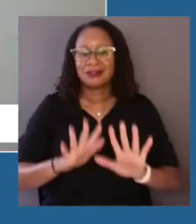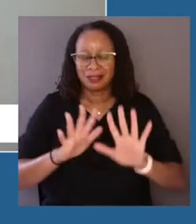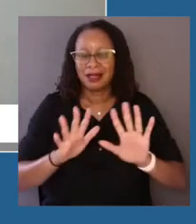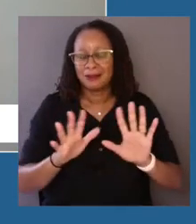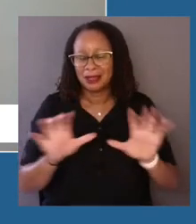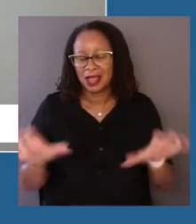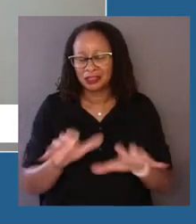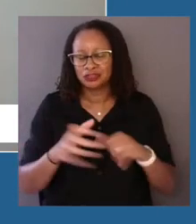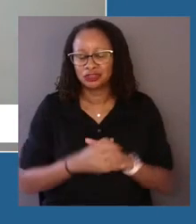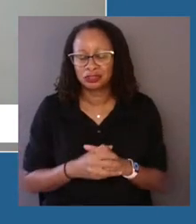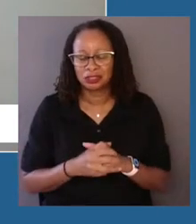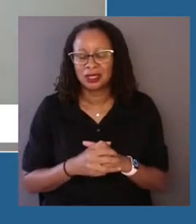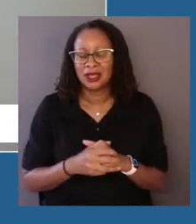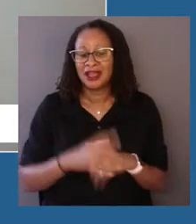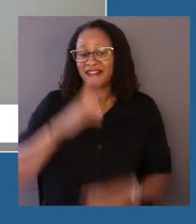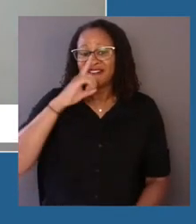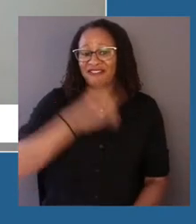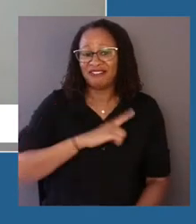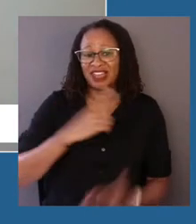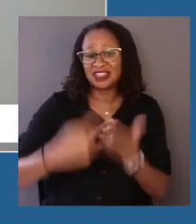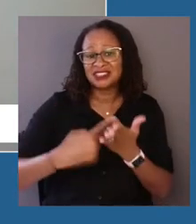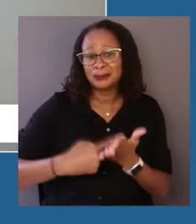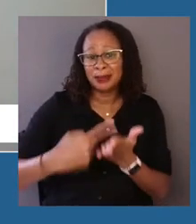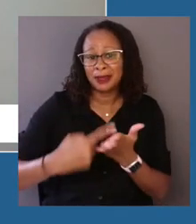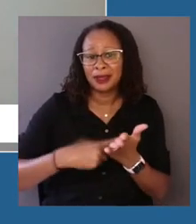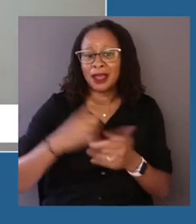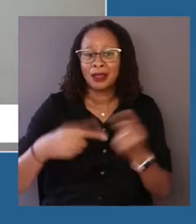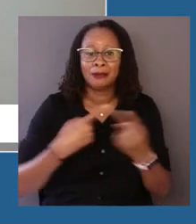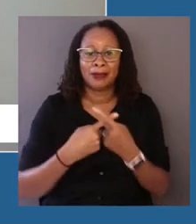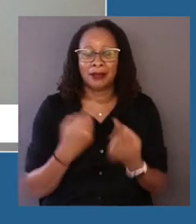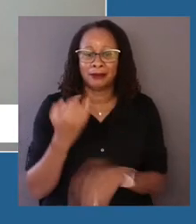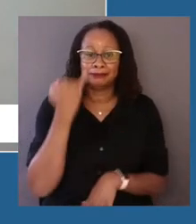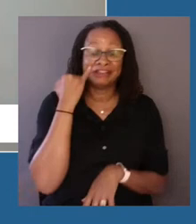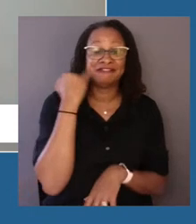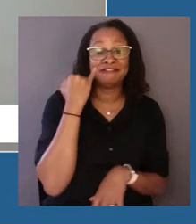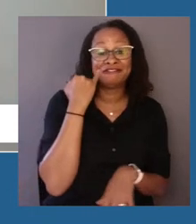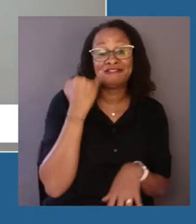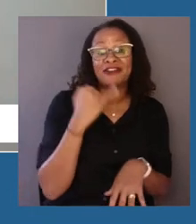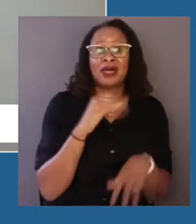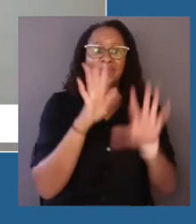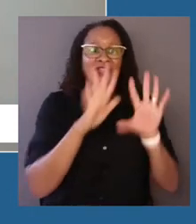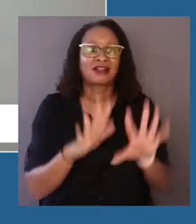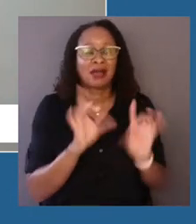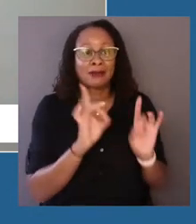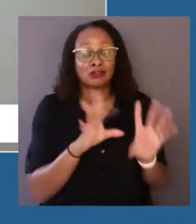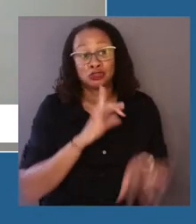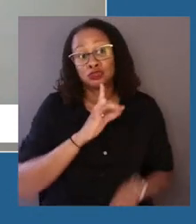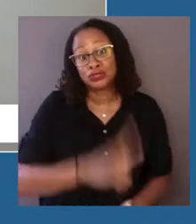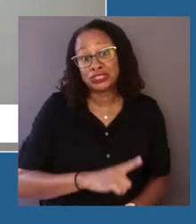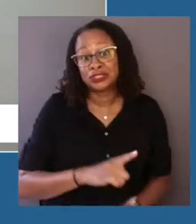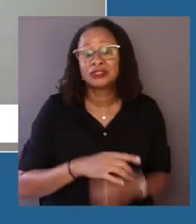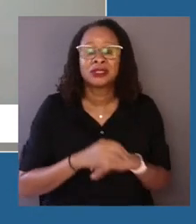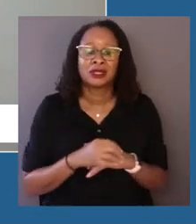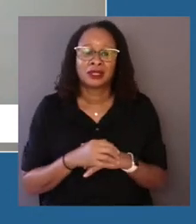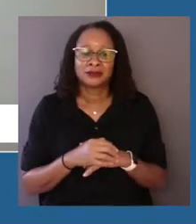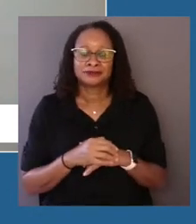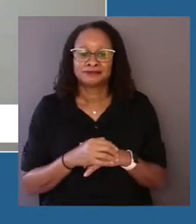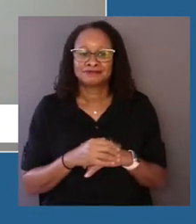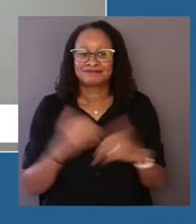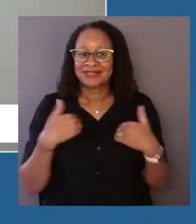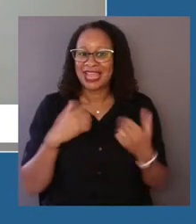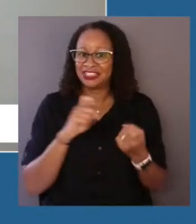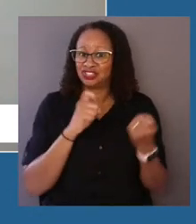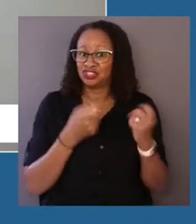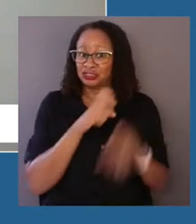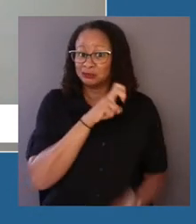The fake debate about whether the climate crisis is real has largely shifted